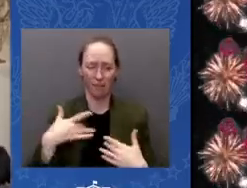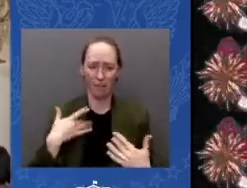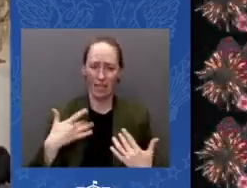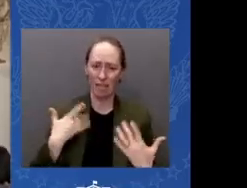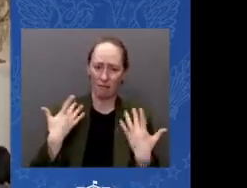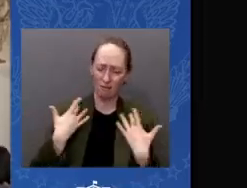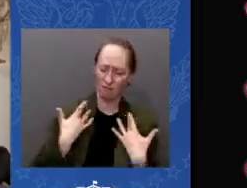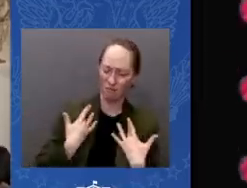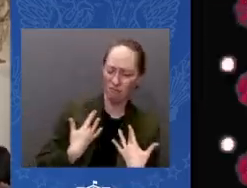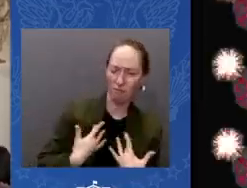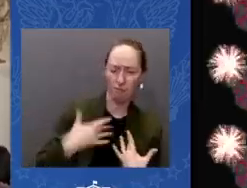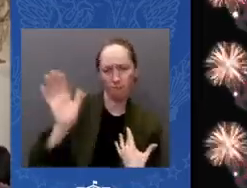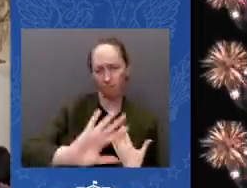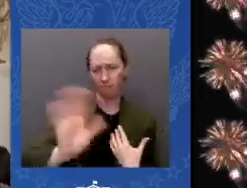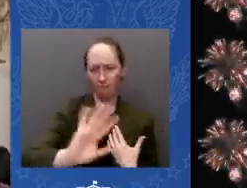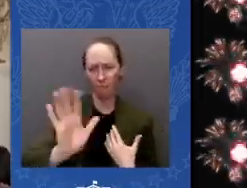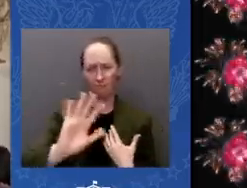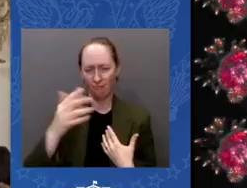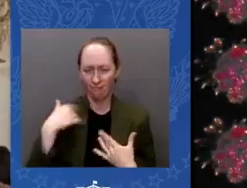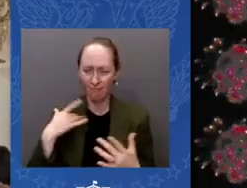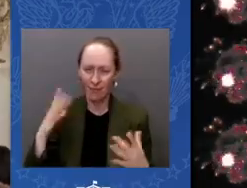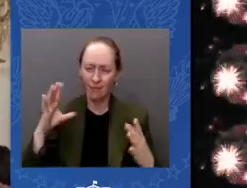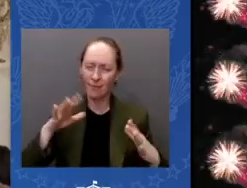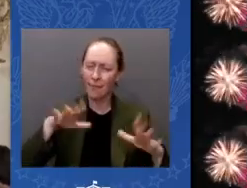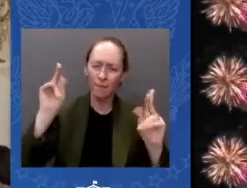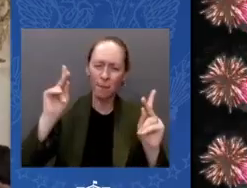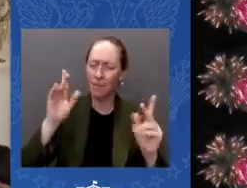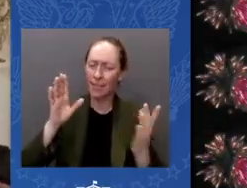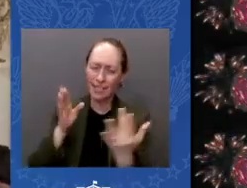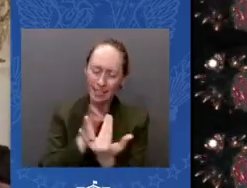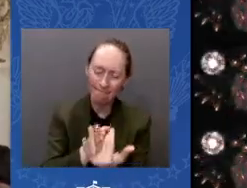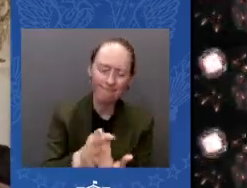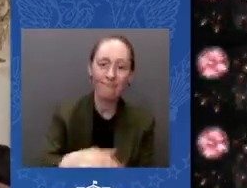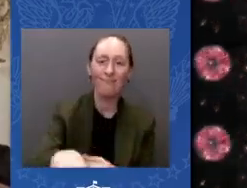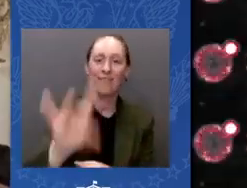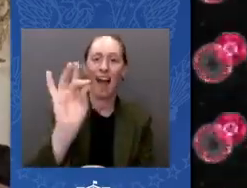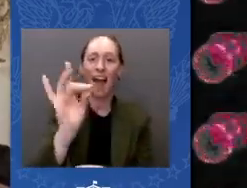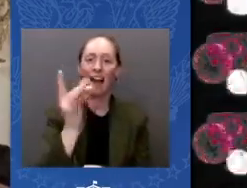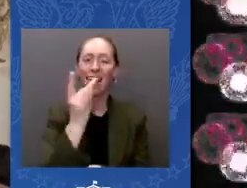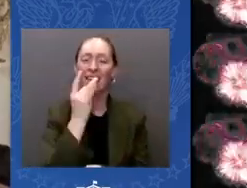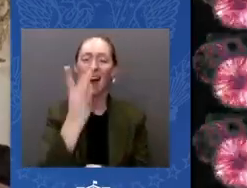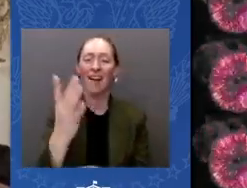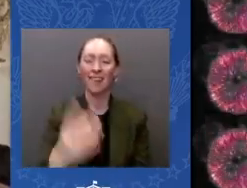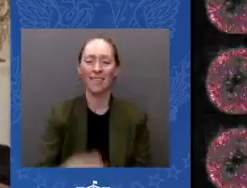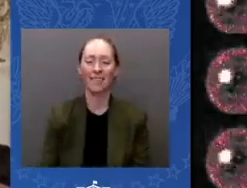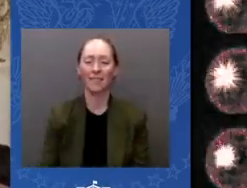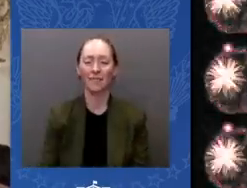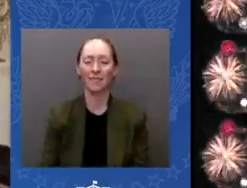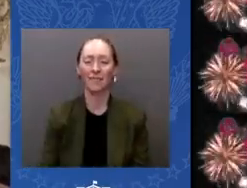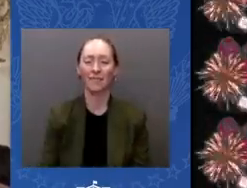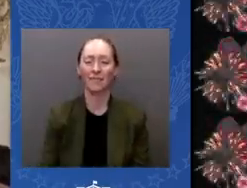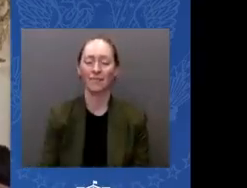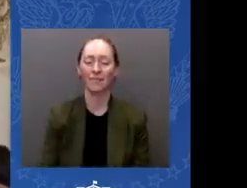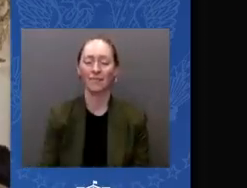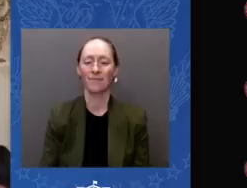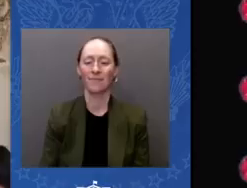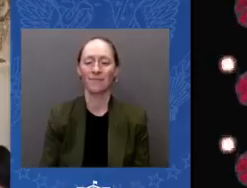continue to make real the ideals of our nation, the ideals of